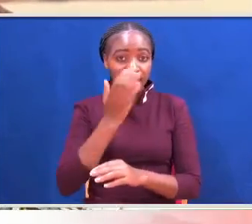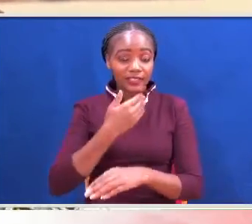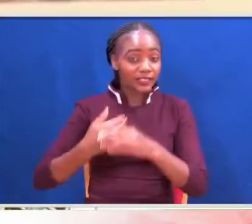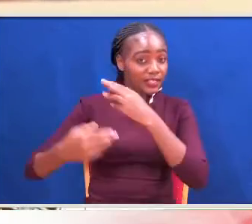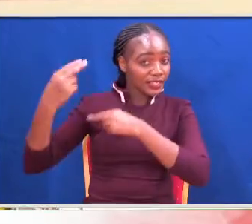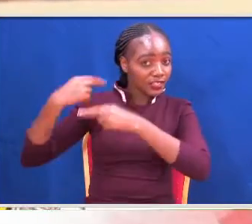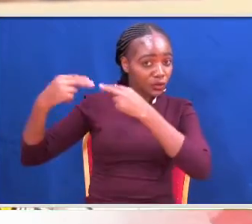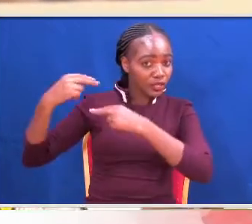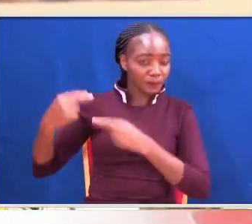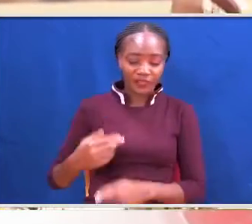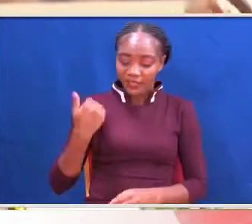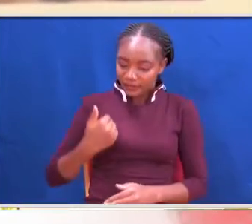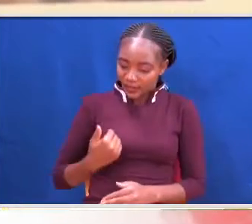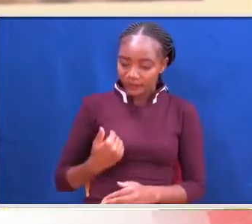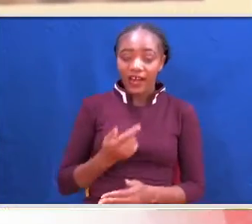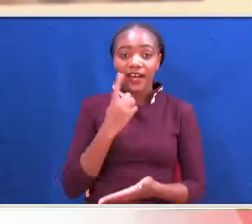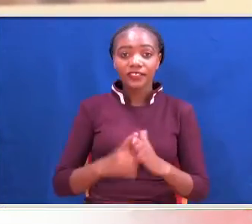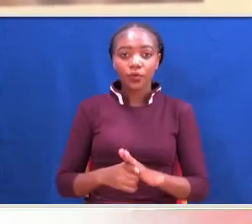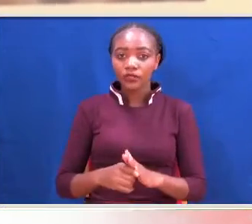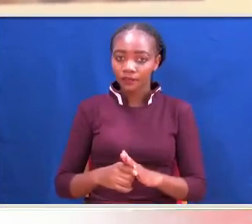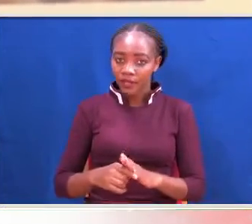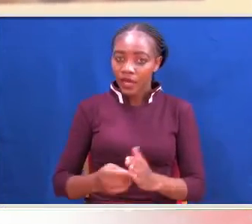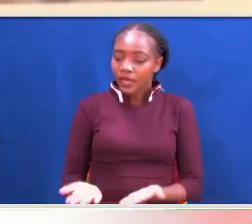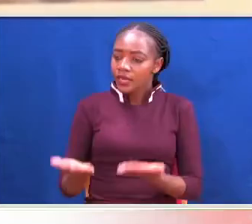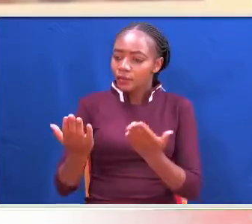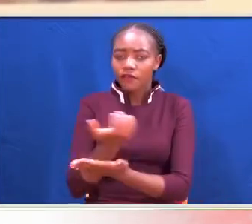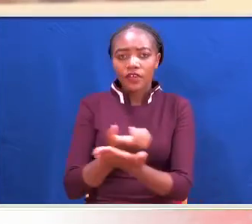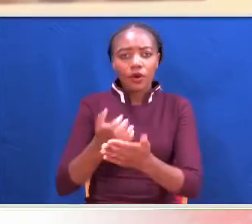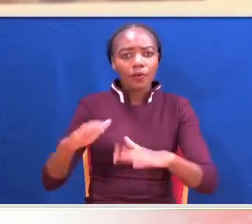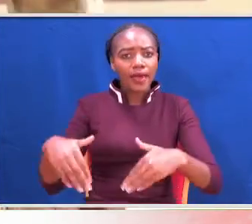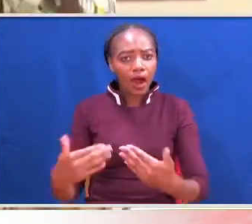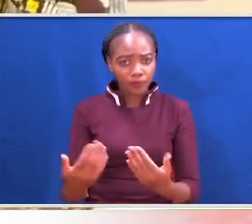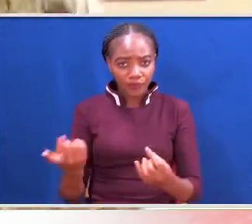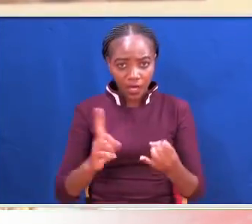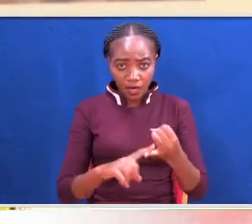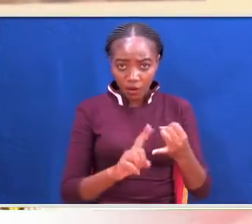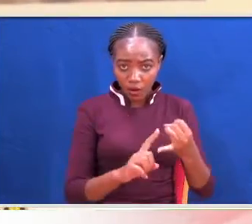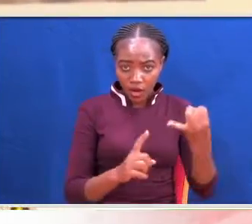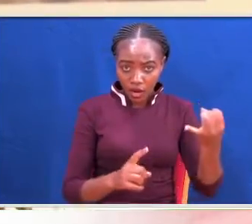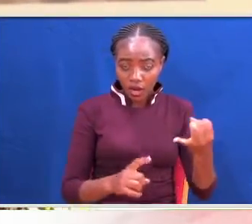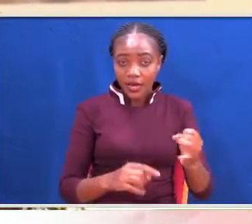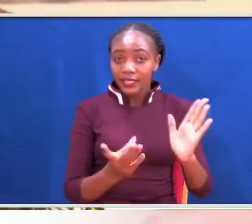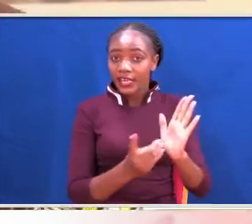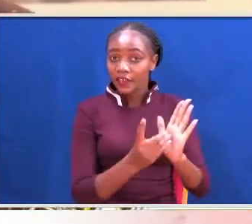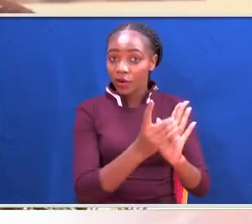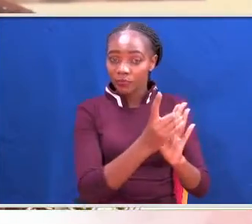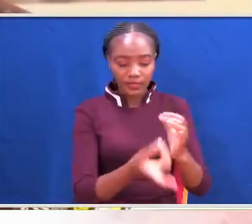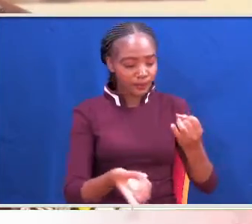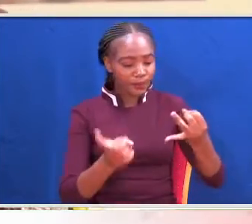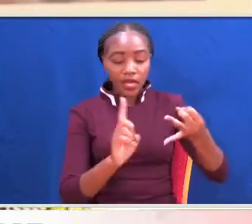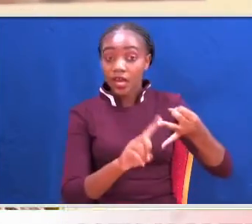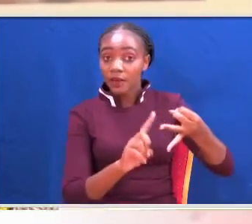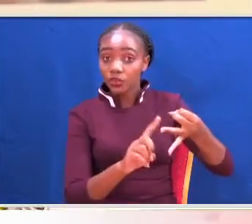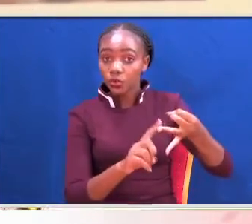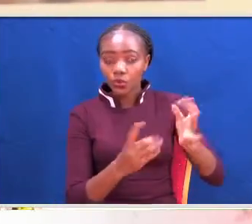way to revive this economy in this country is, number one, infrastructure. Number